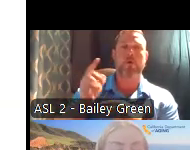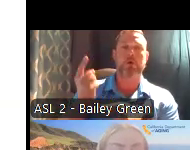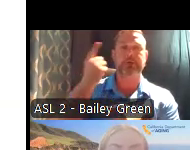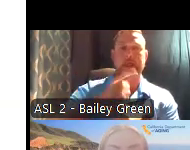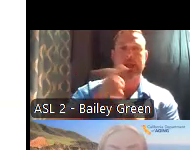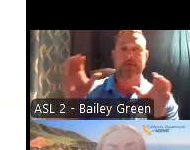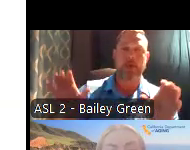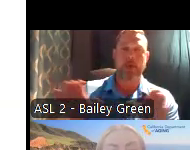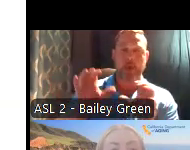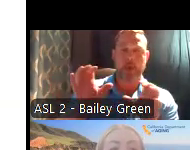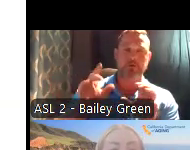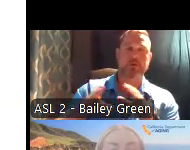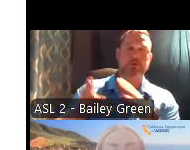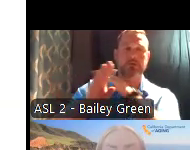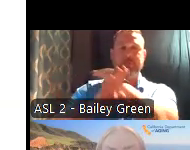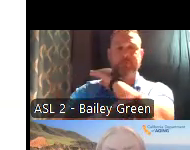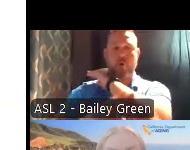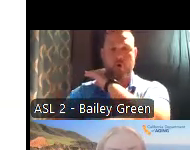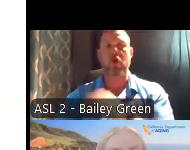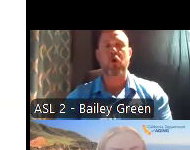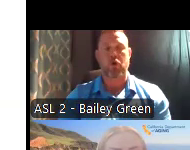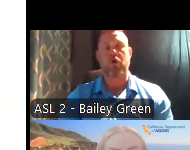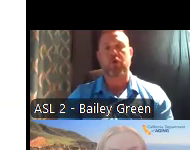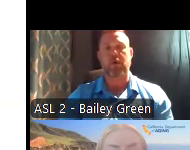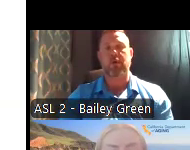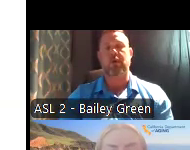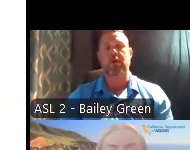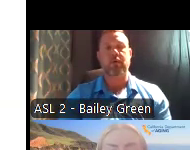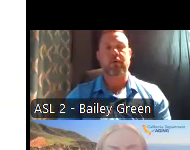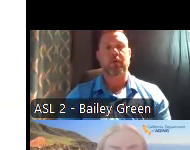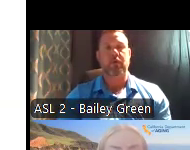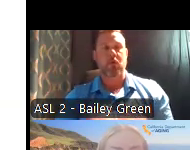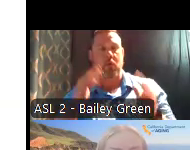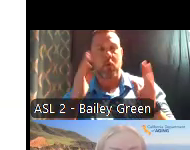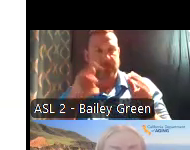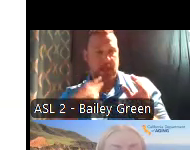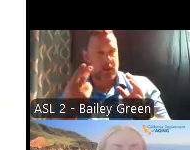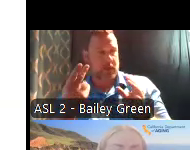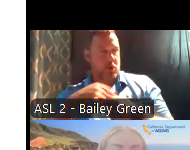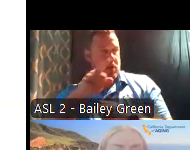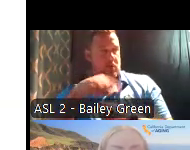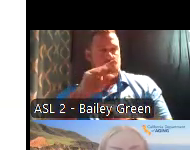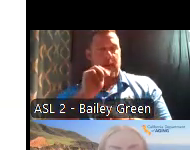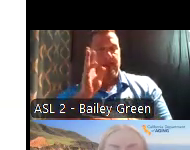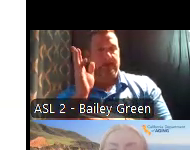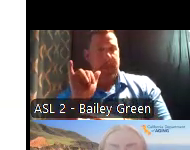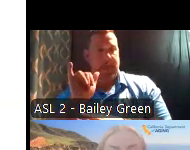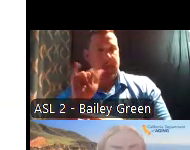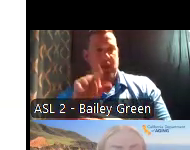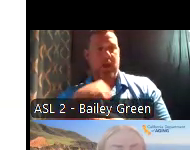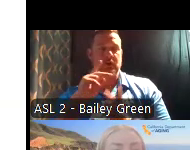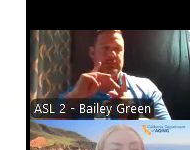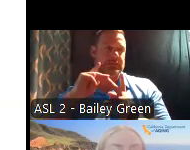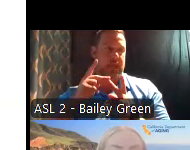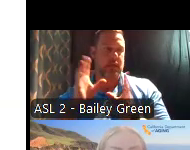Action happening this fall. Hopefully, I think I joined all of you back in May when you had your second meeting